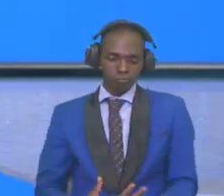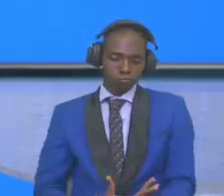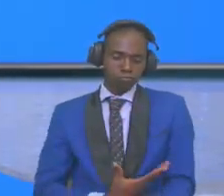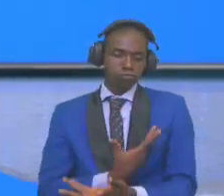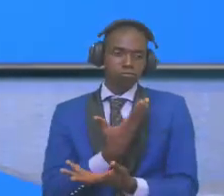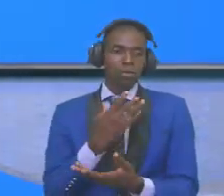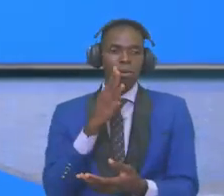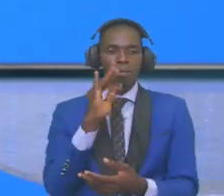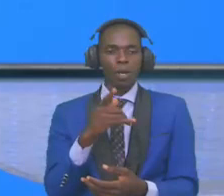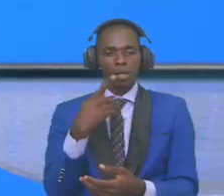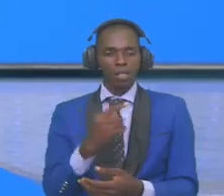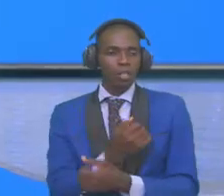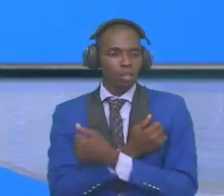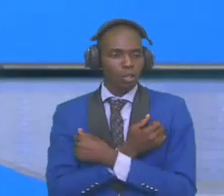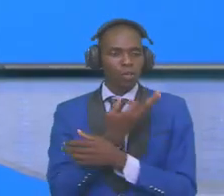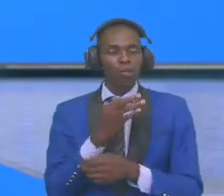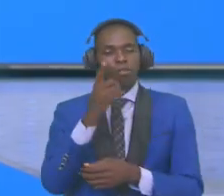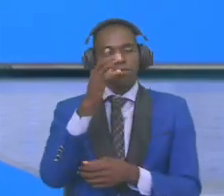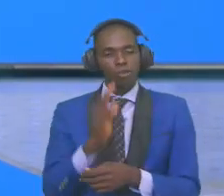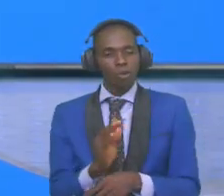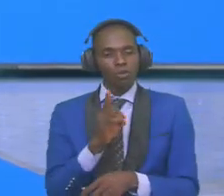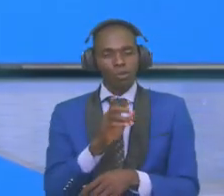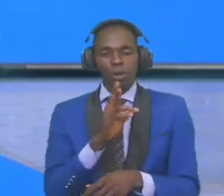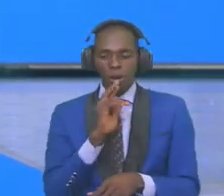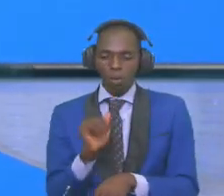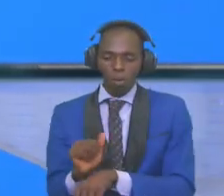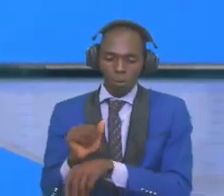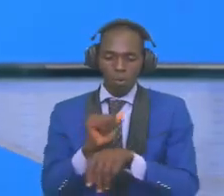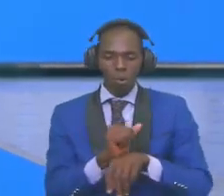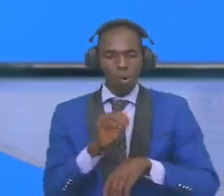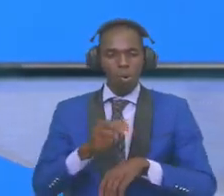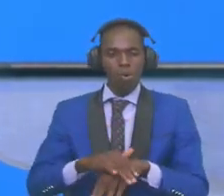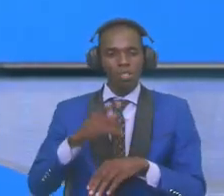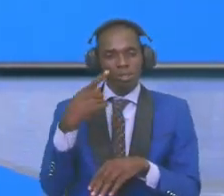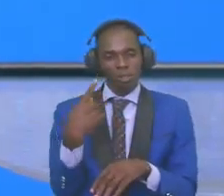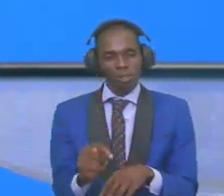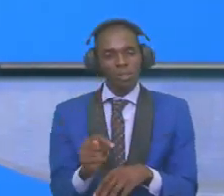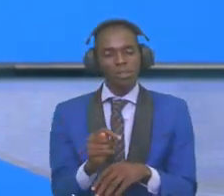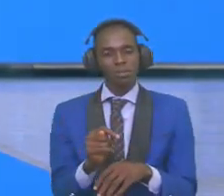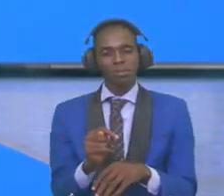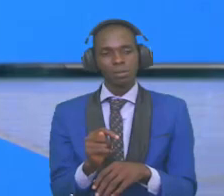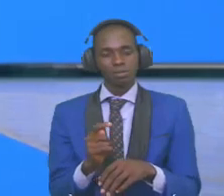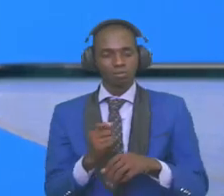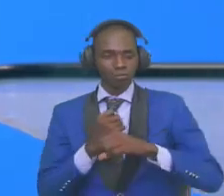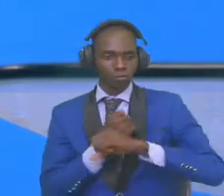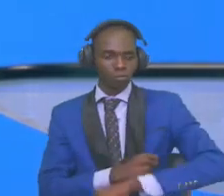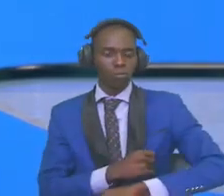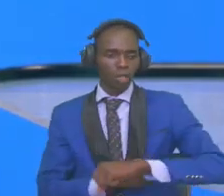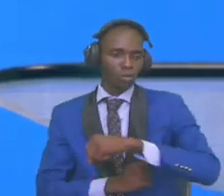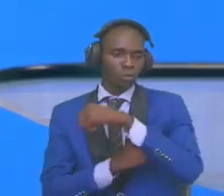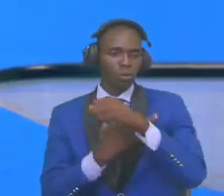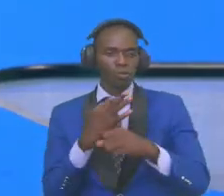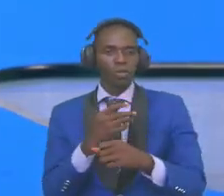are acting on the basis of the love of God. Then let all your